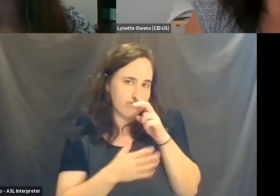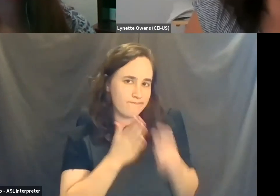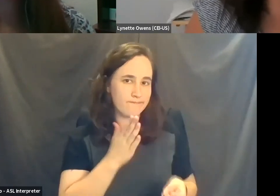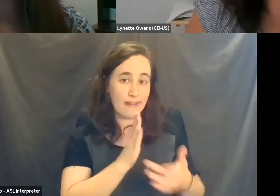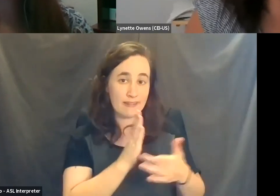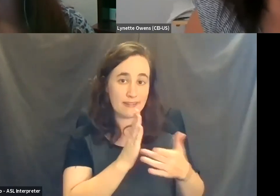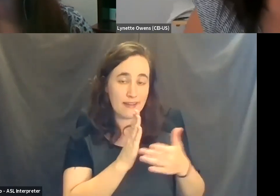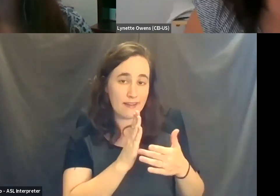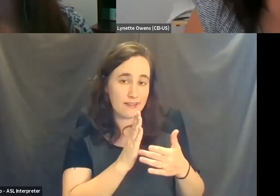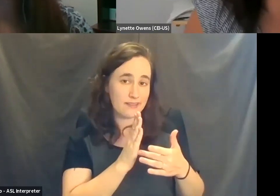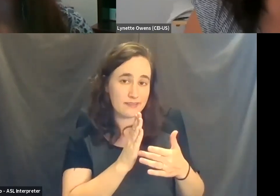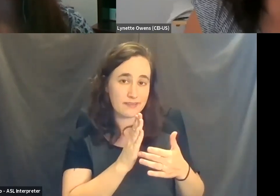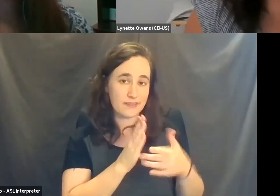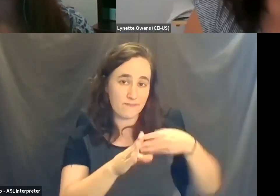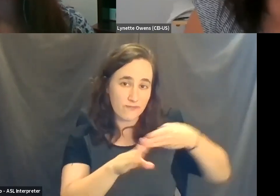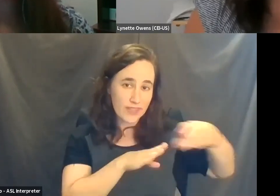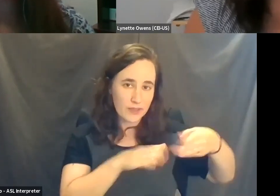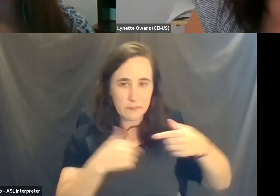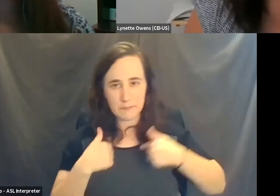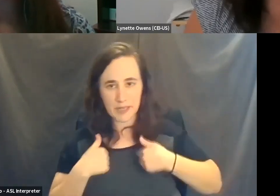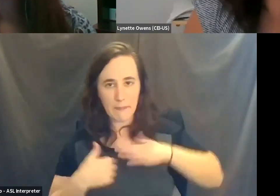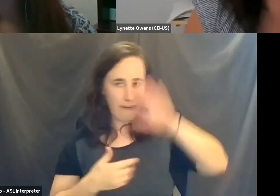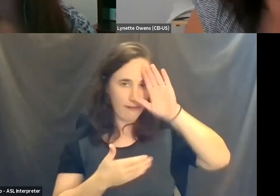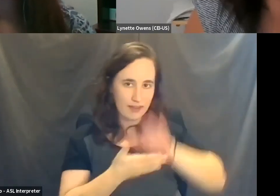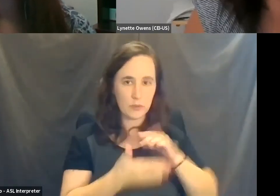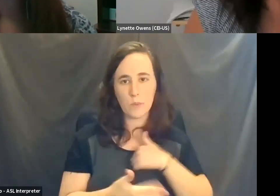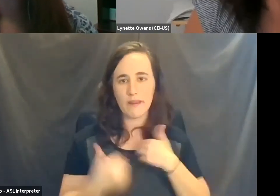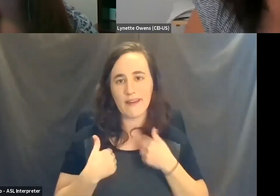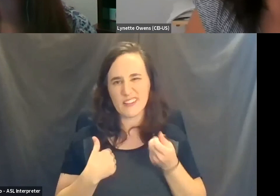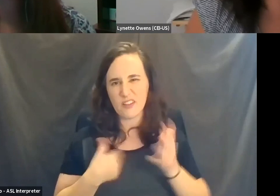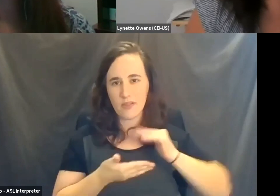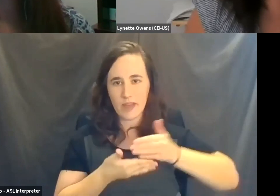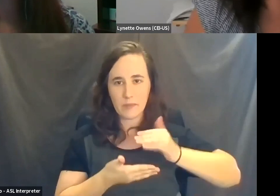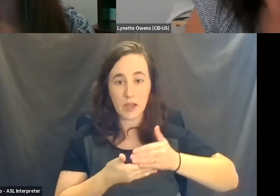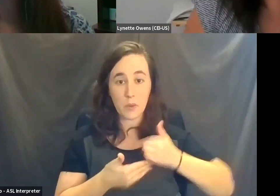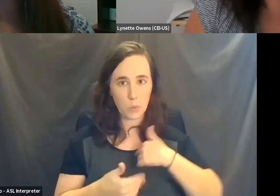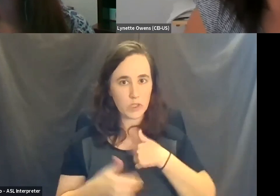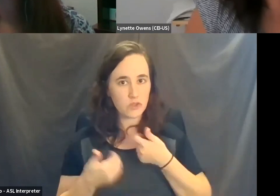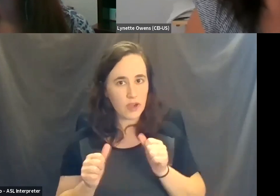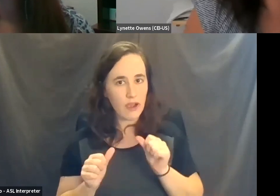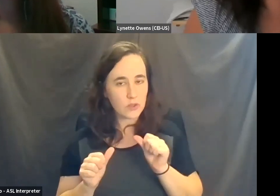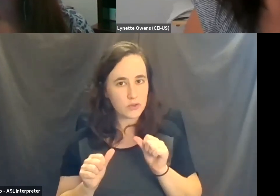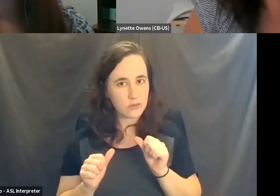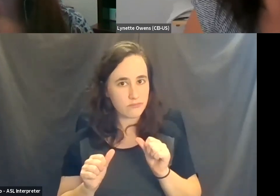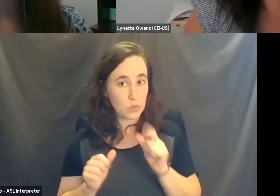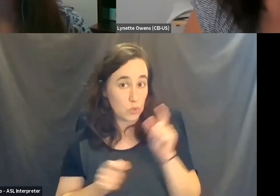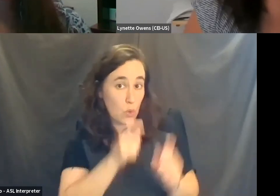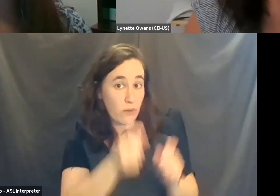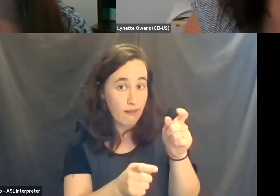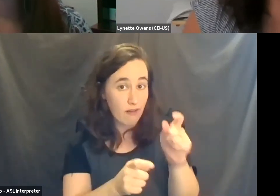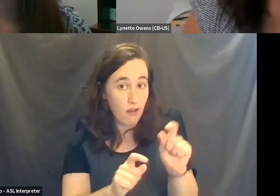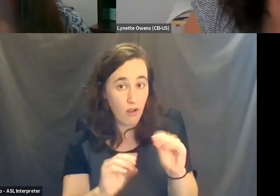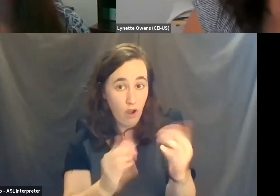lot of laptops. So we actually, at the beginning of lockdown, tried to offer and donate them to the